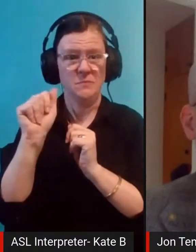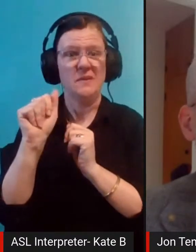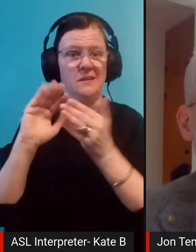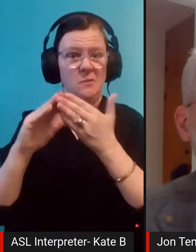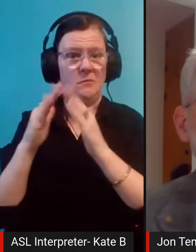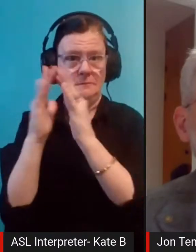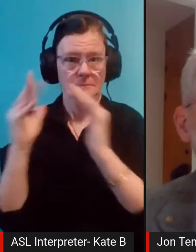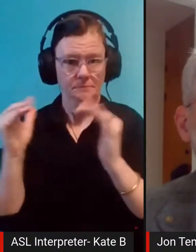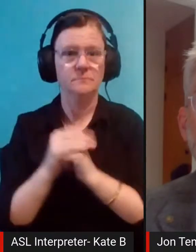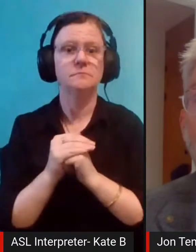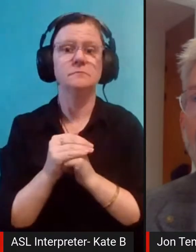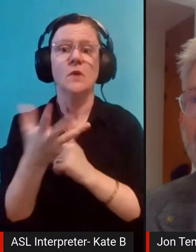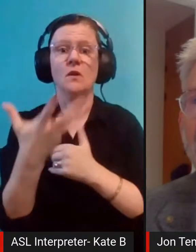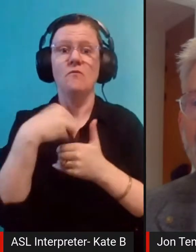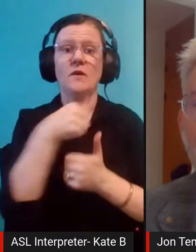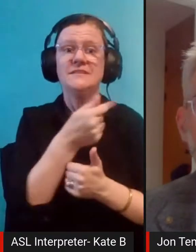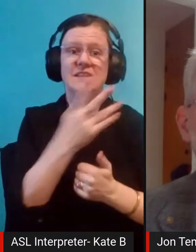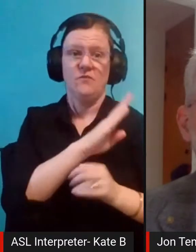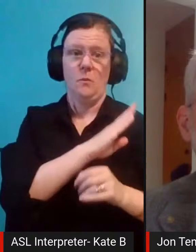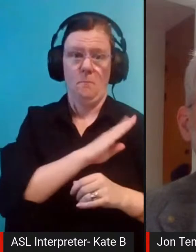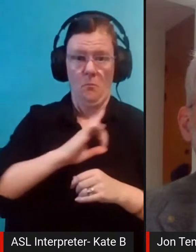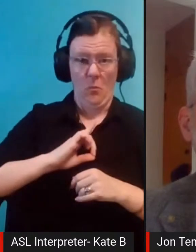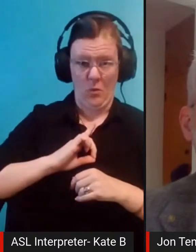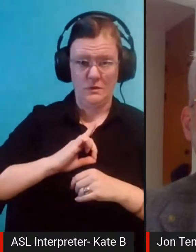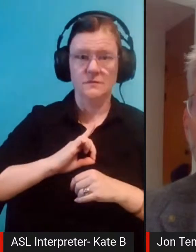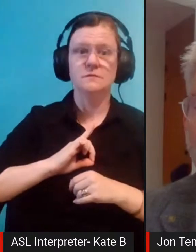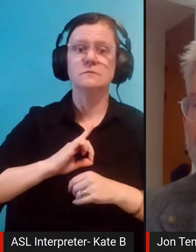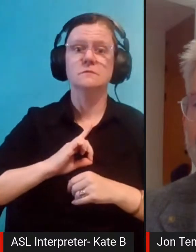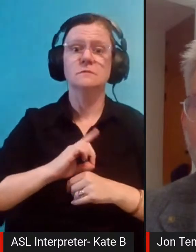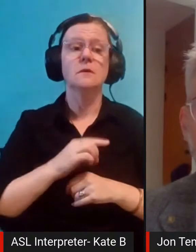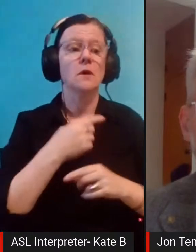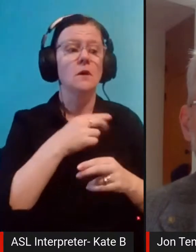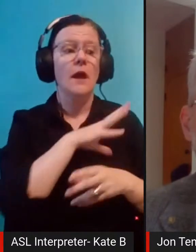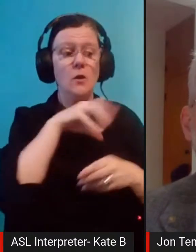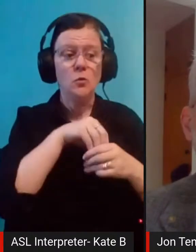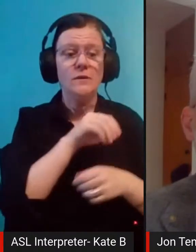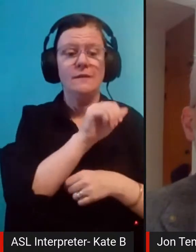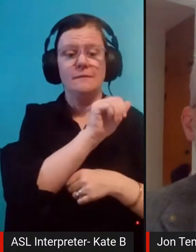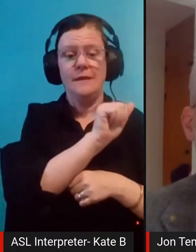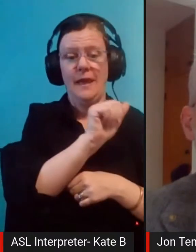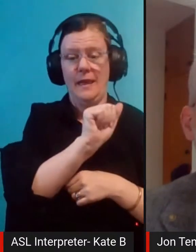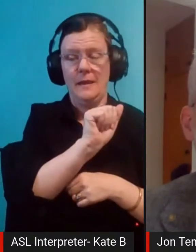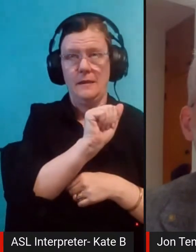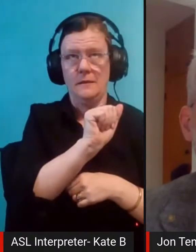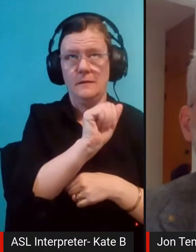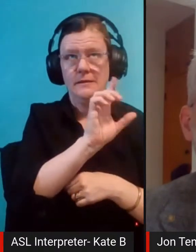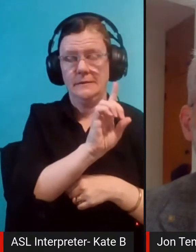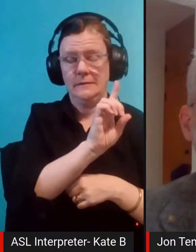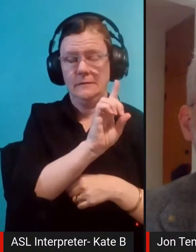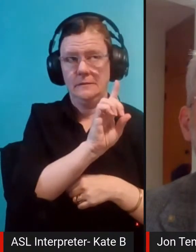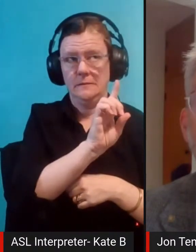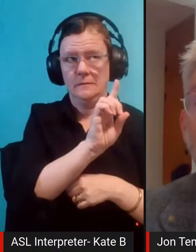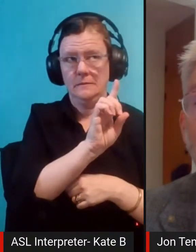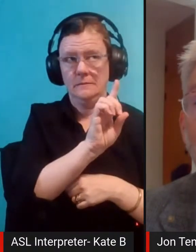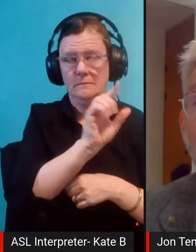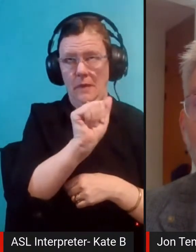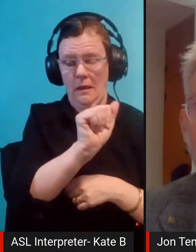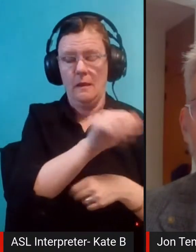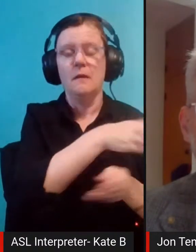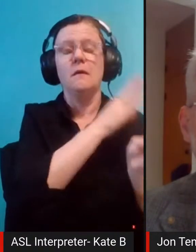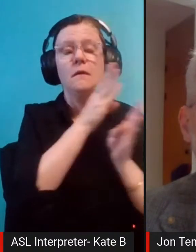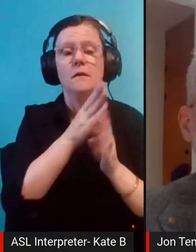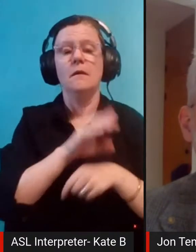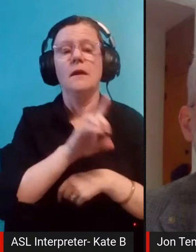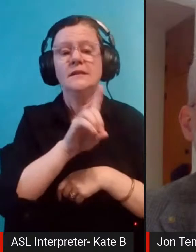of nonprofit boards, including the American Association of People with Disabilities, the Disabilities Rights Education